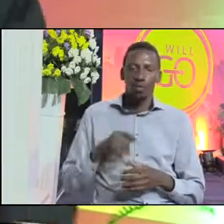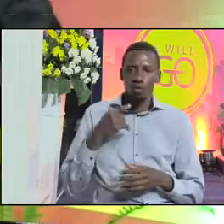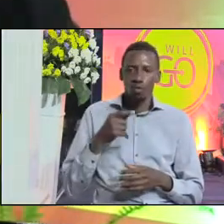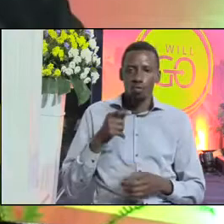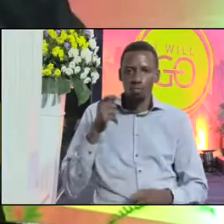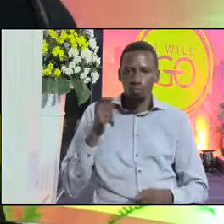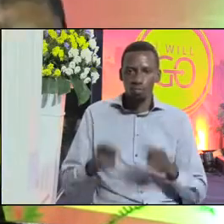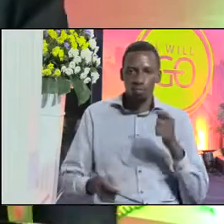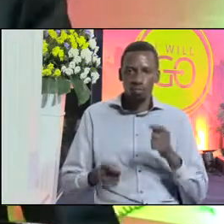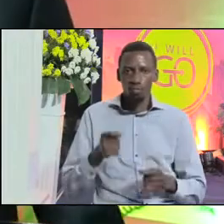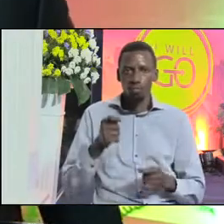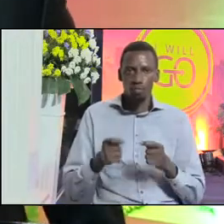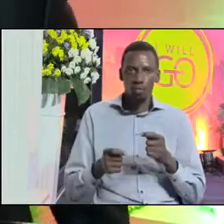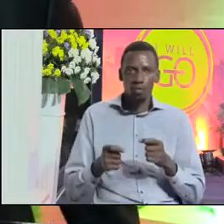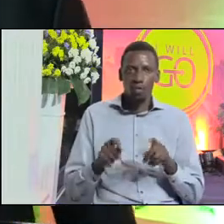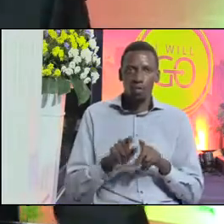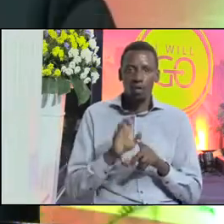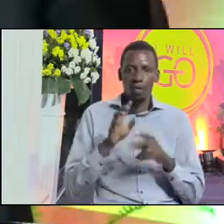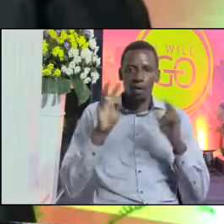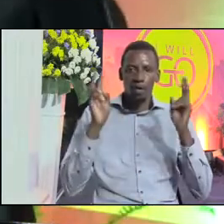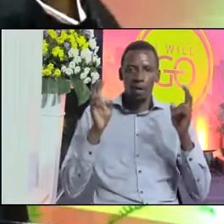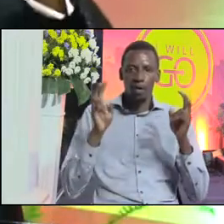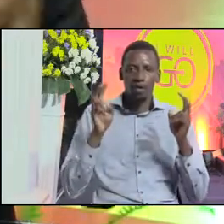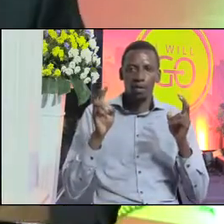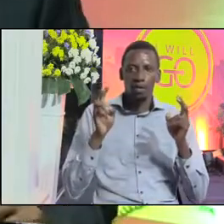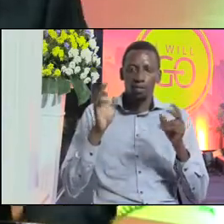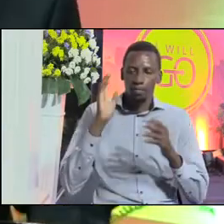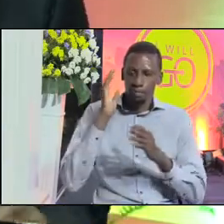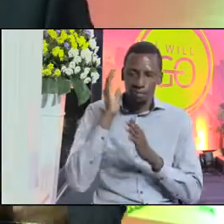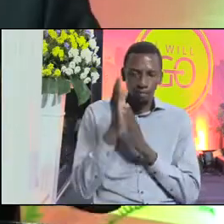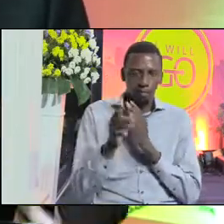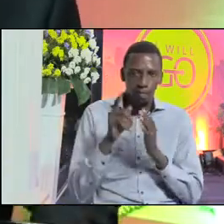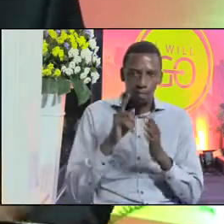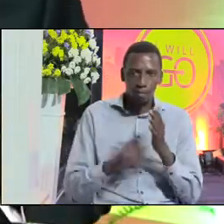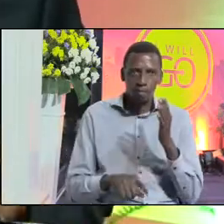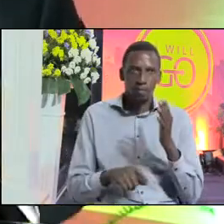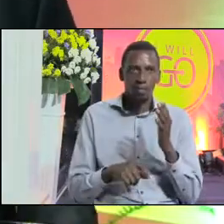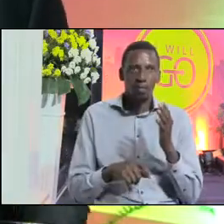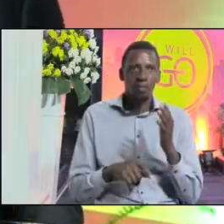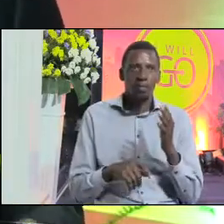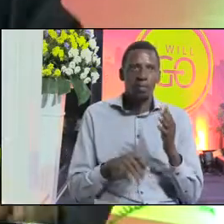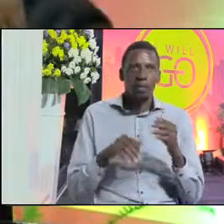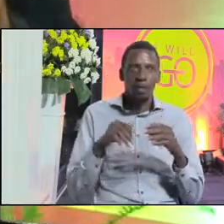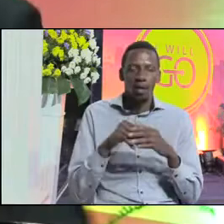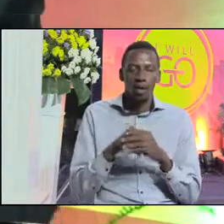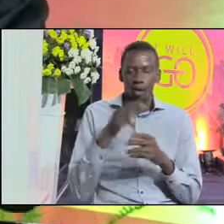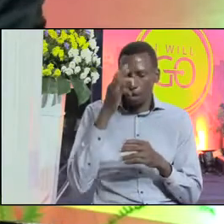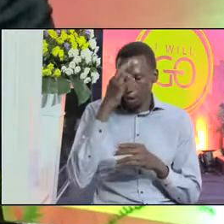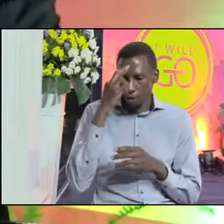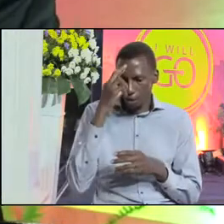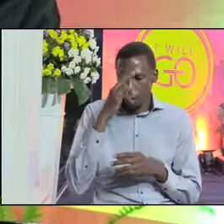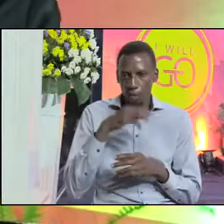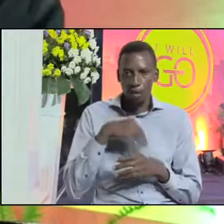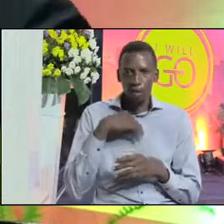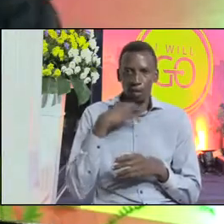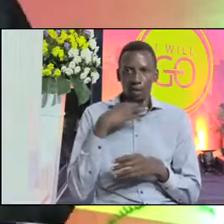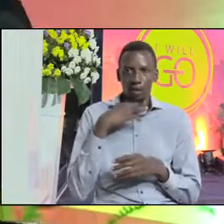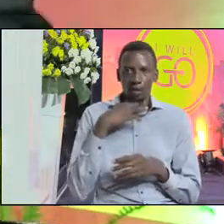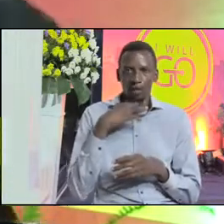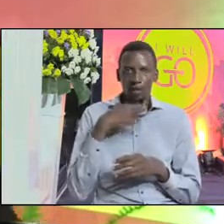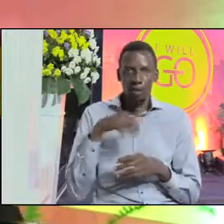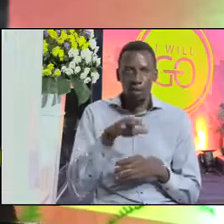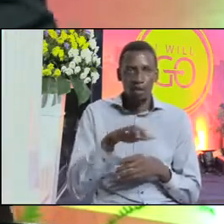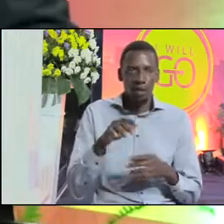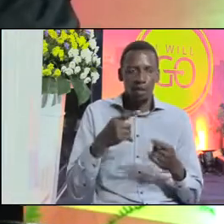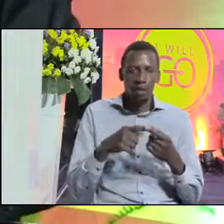Christian soldiers, as your theme song says, on your way to the dusty death in the Roman Colosseum. But Paul says, I